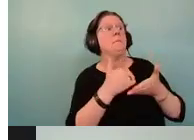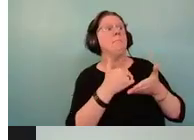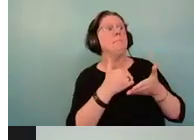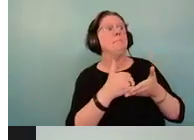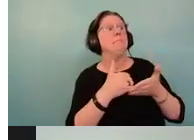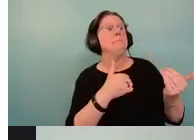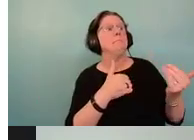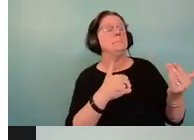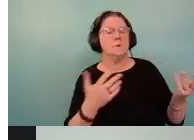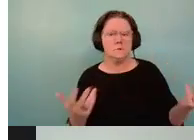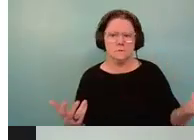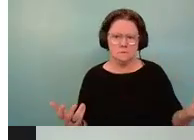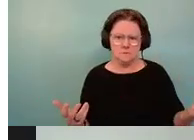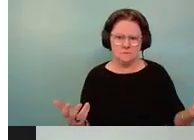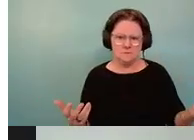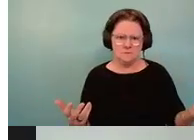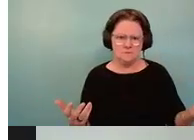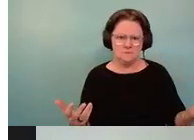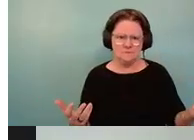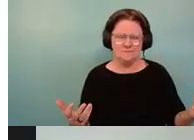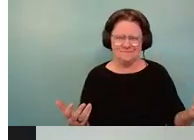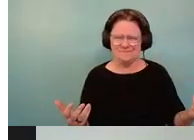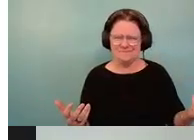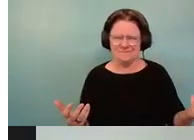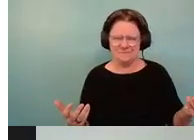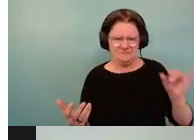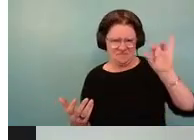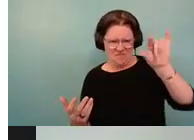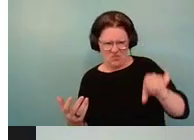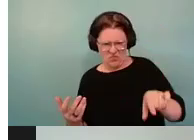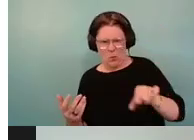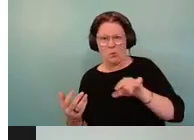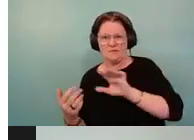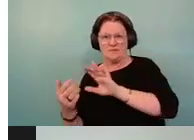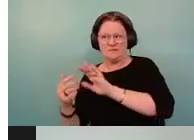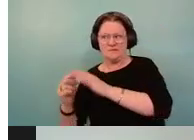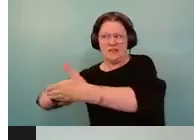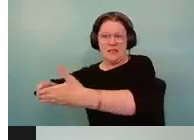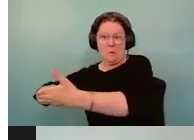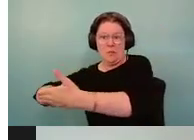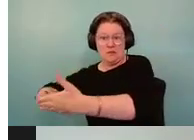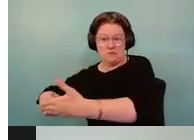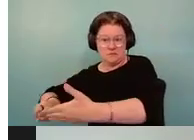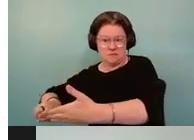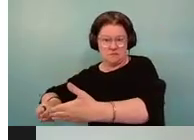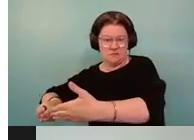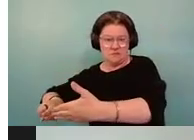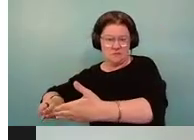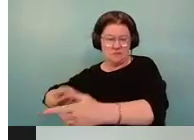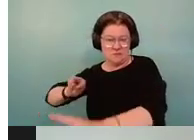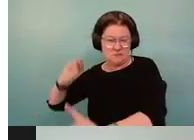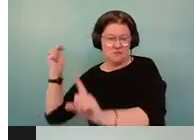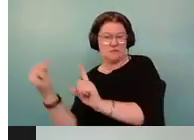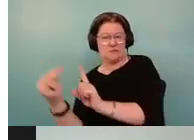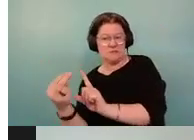need some help? So understanding that those labels, if we turn them around and think about them through the terms